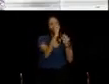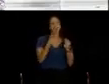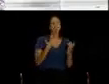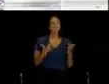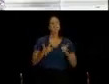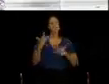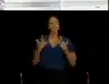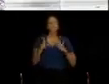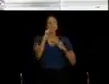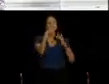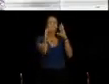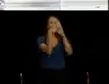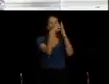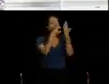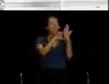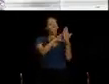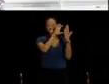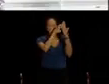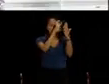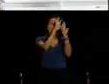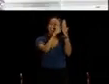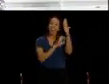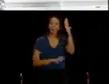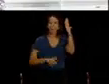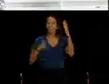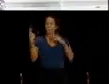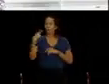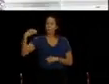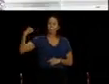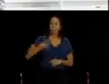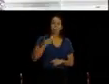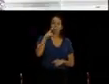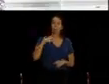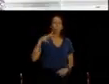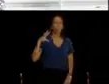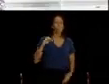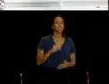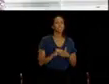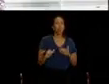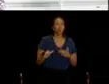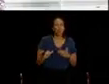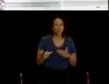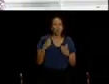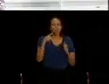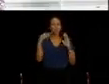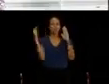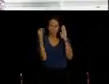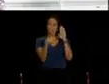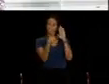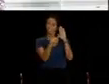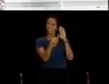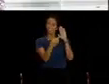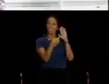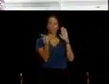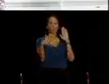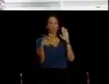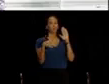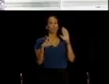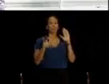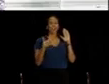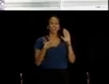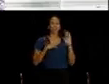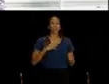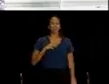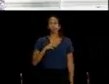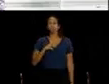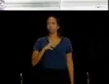so excited that somebody paid me for my work because it allowed me to see value in what I was talking about.